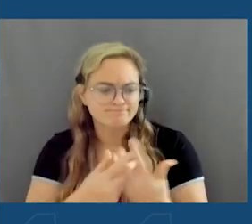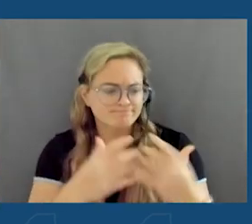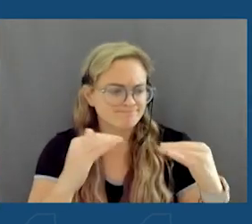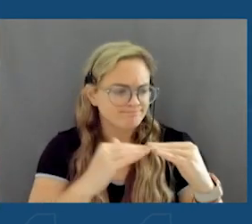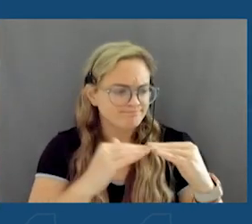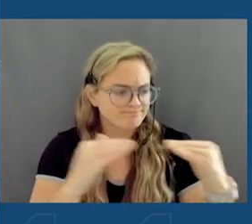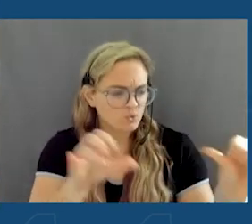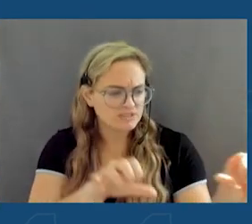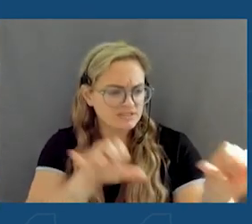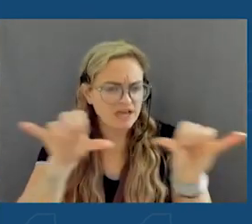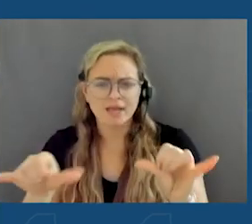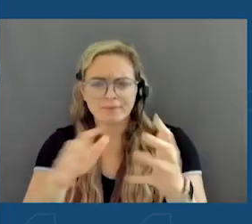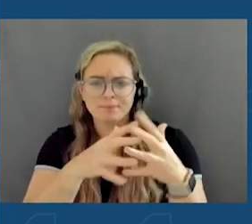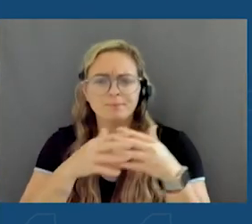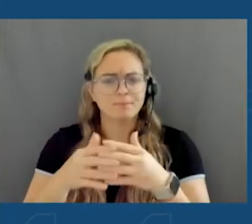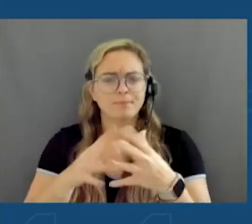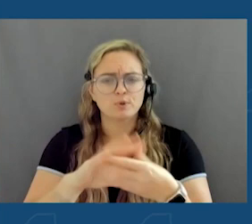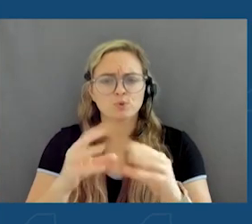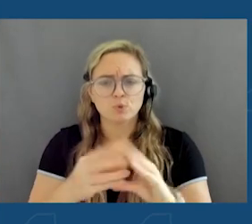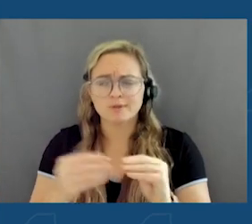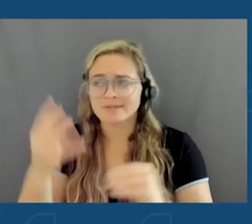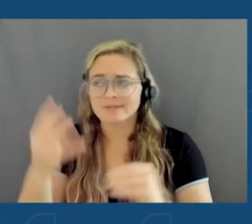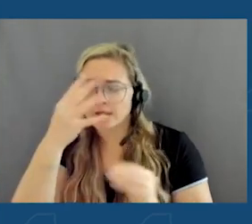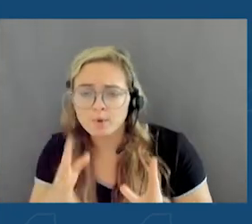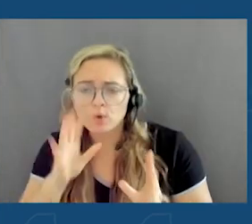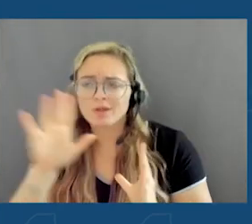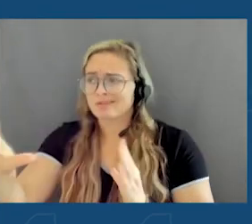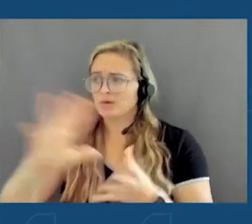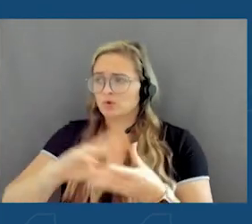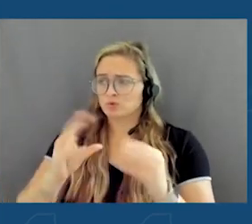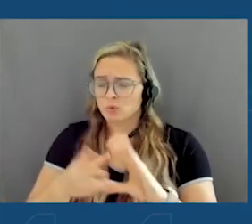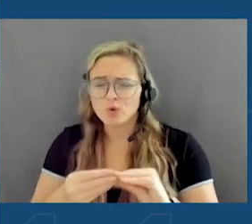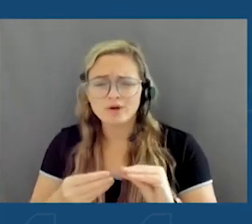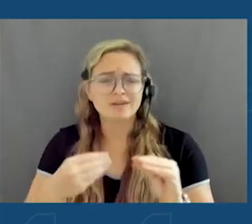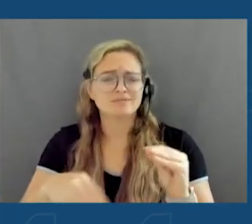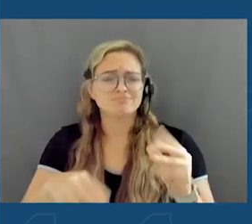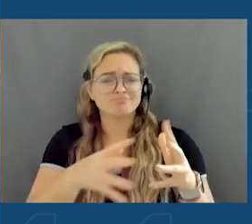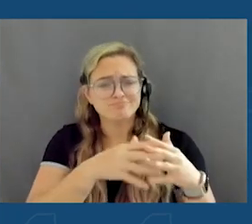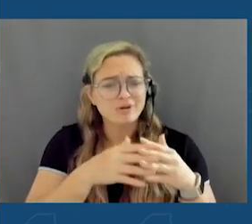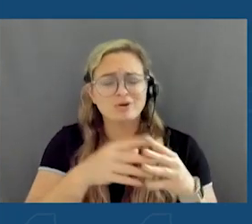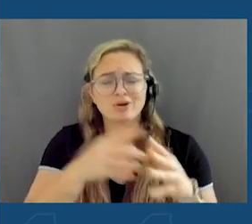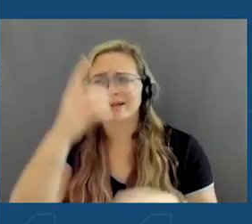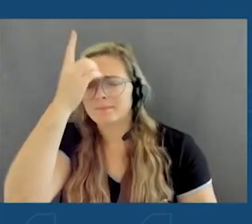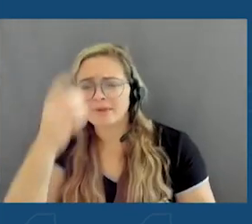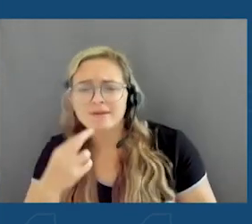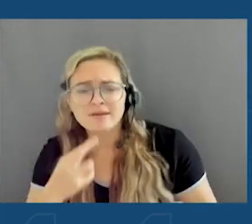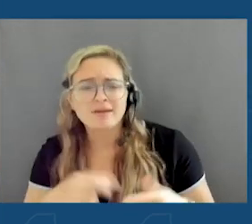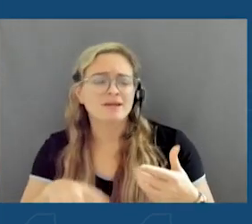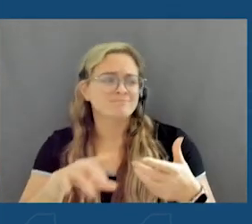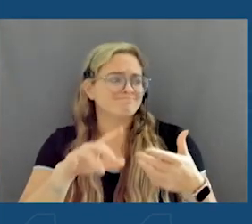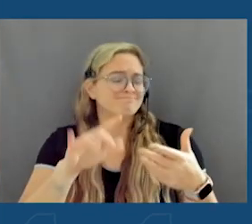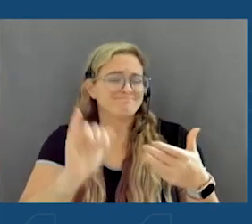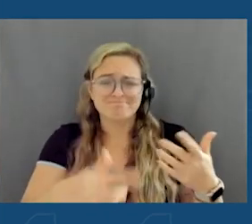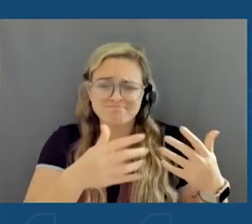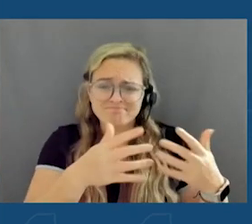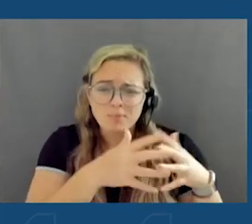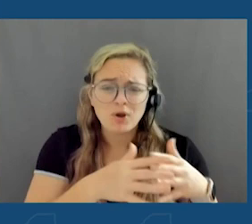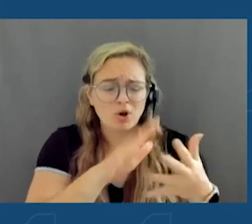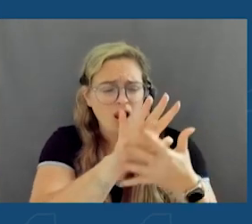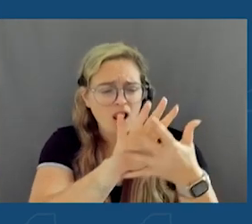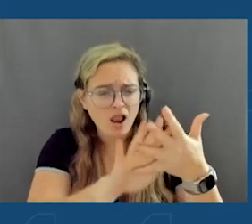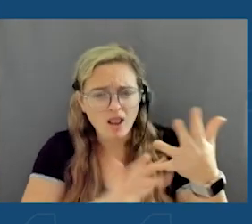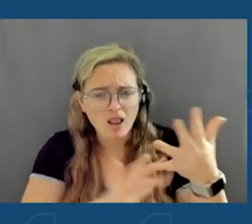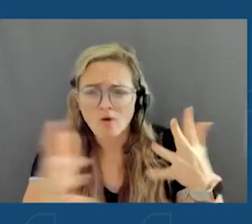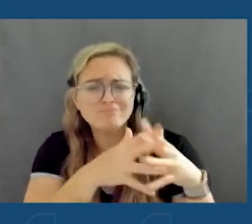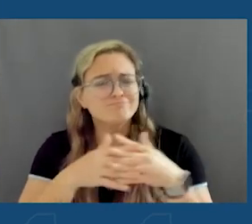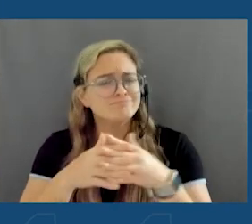That immigrant stories are American stories, that Dominican stories are American stories, that Puerto Rican stories are American stories, and they must unfold